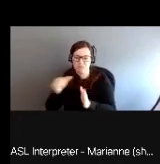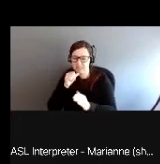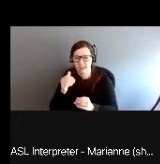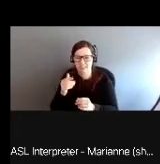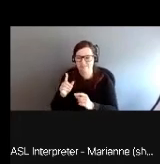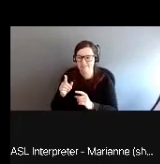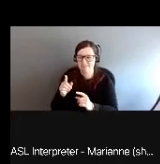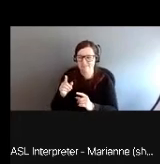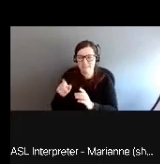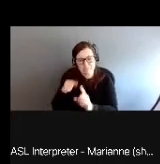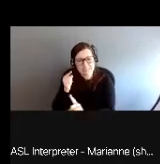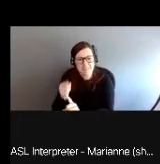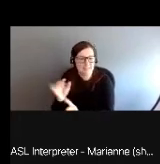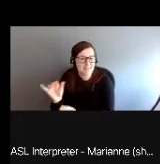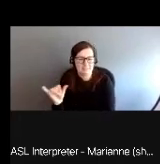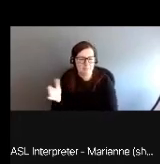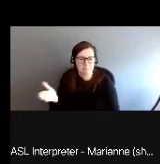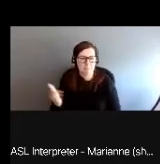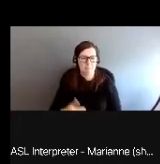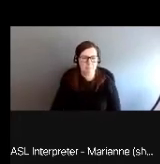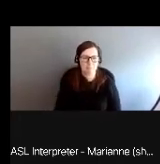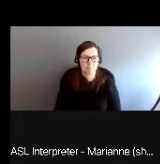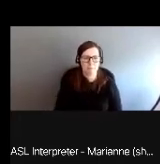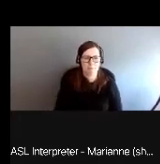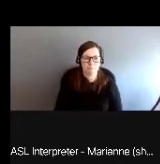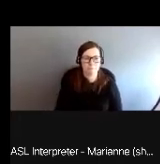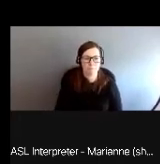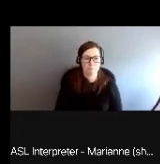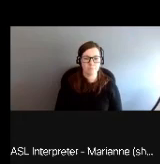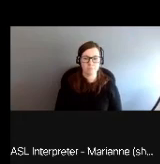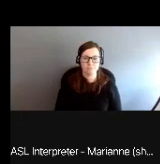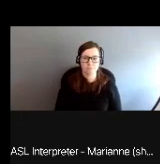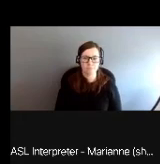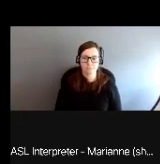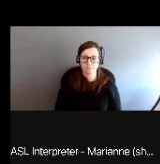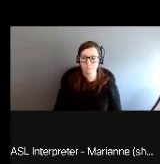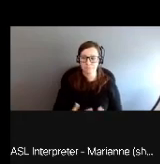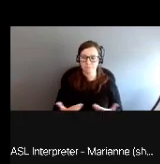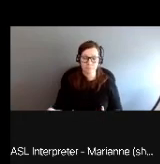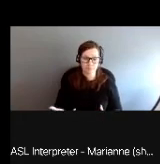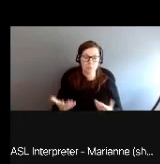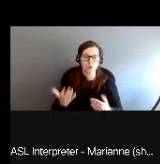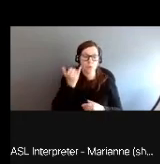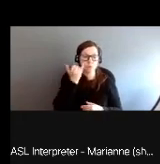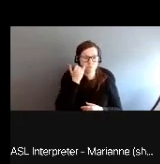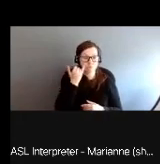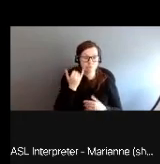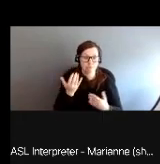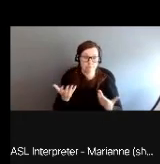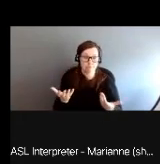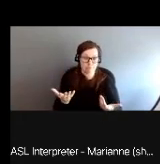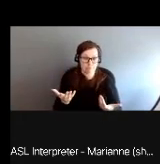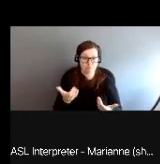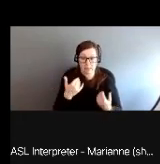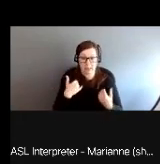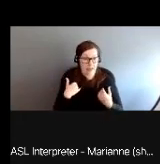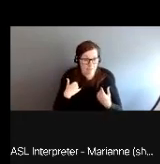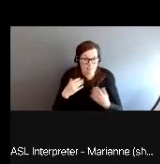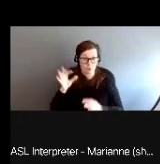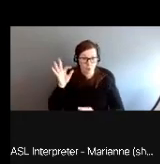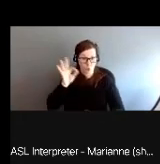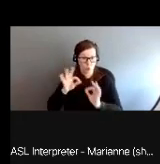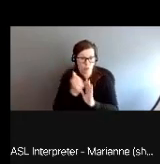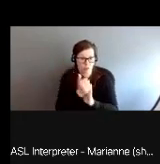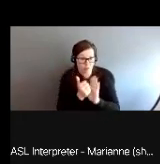and take it out directly within your YouTube studio. So anyone who has a Google account automatically has a